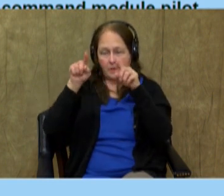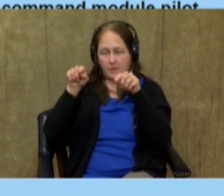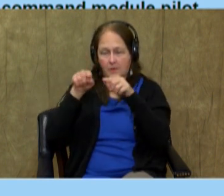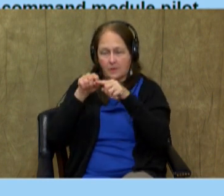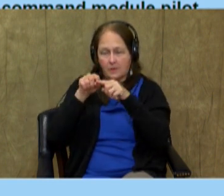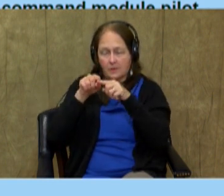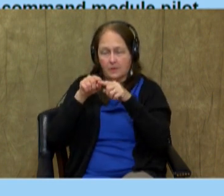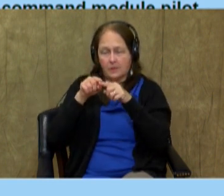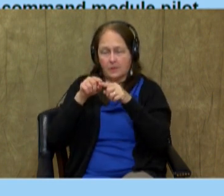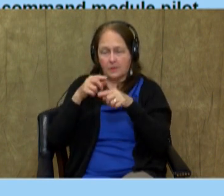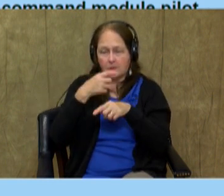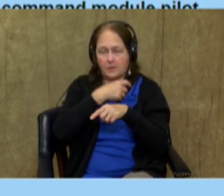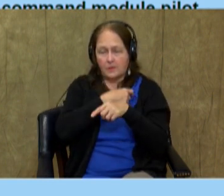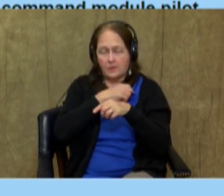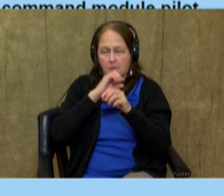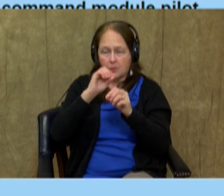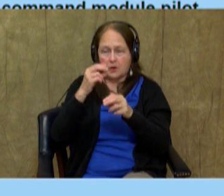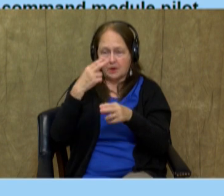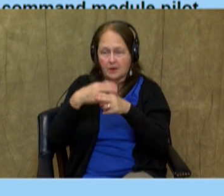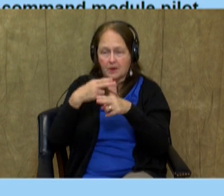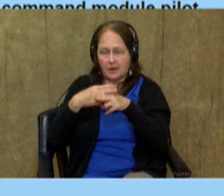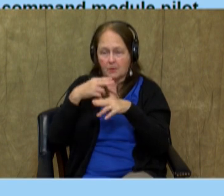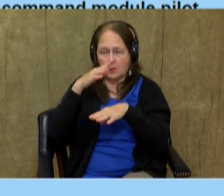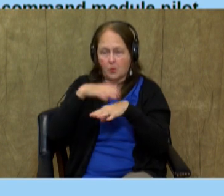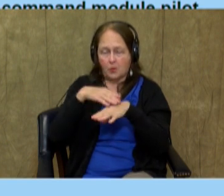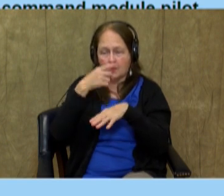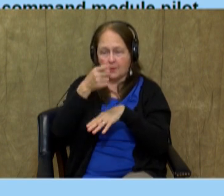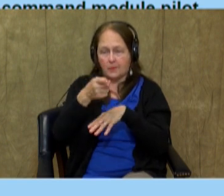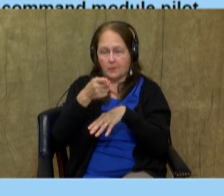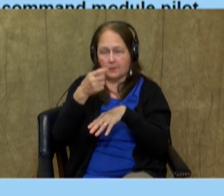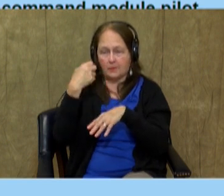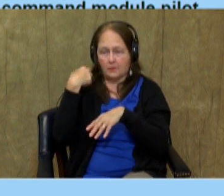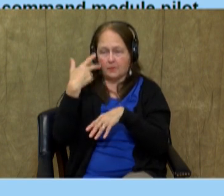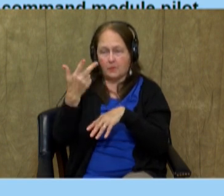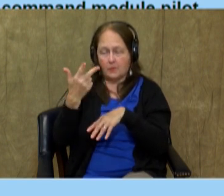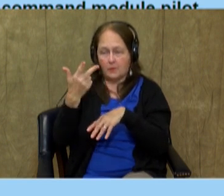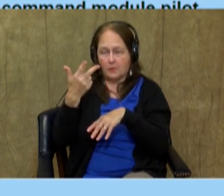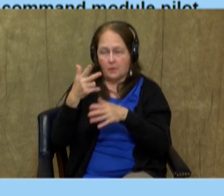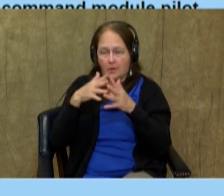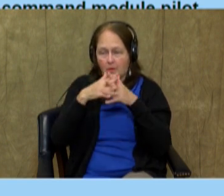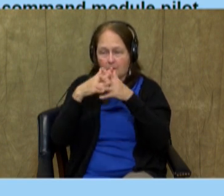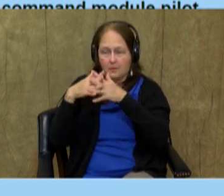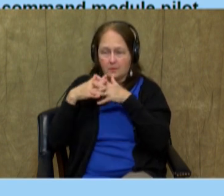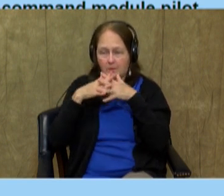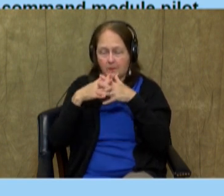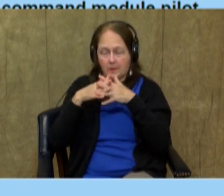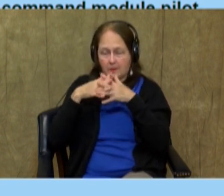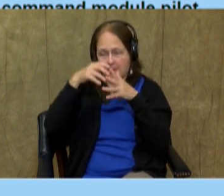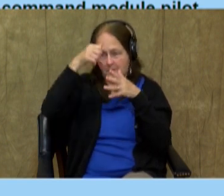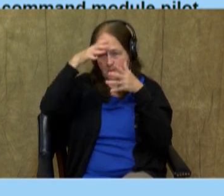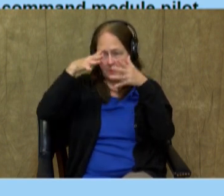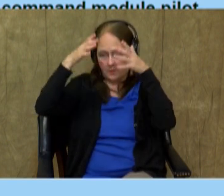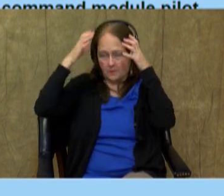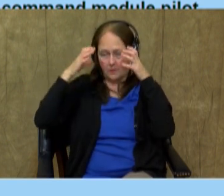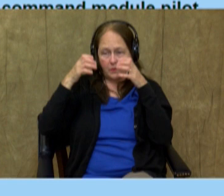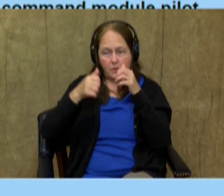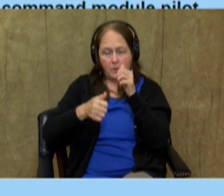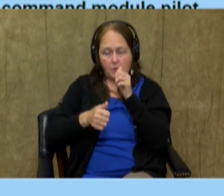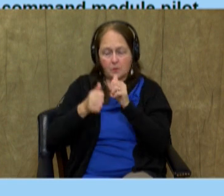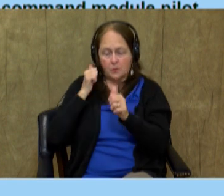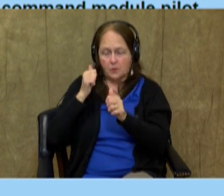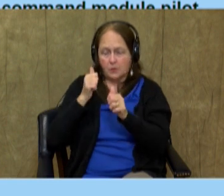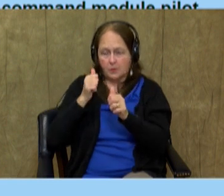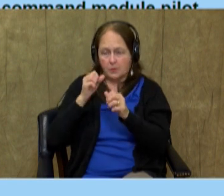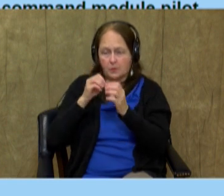sent back and they were told to put their names on it. And these 3 American astronauts refused to put their name on the